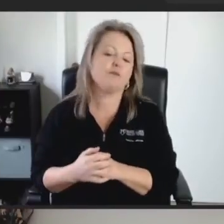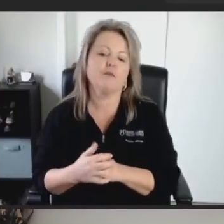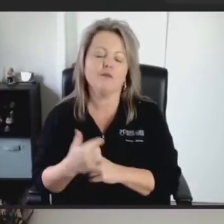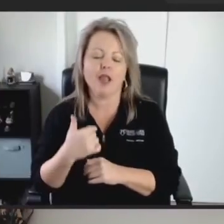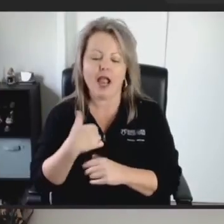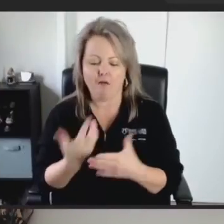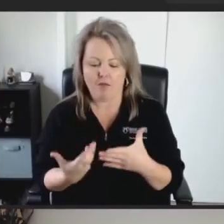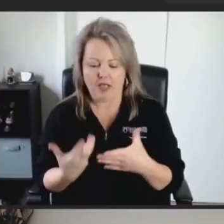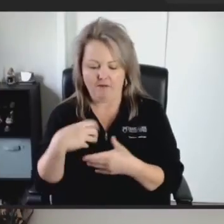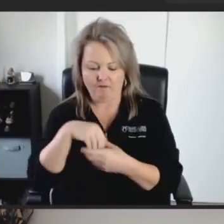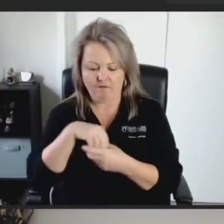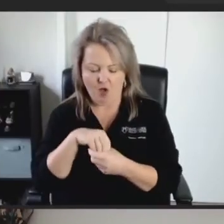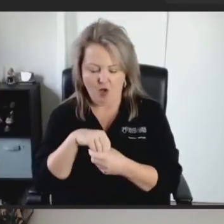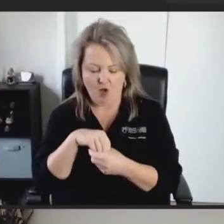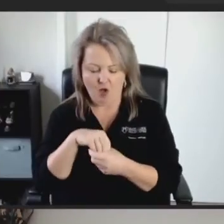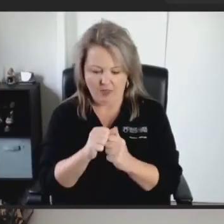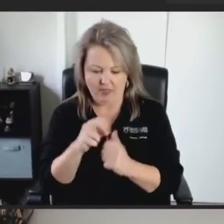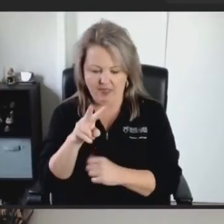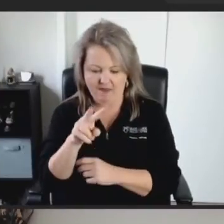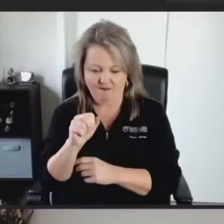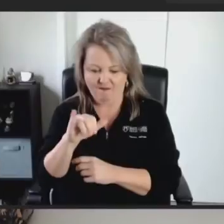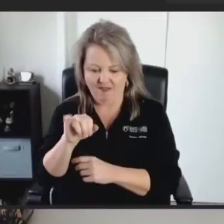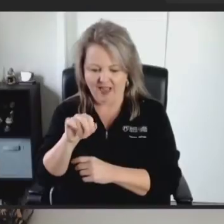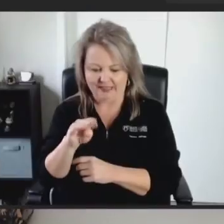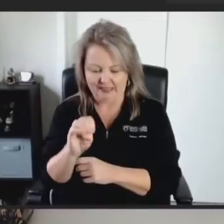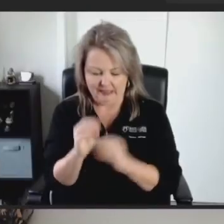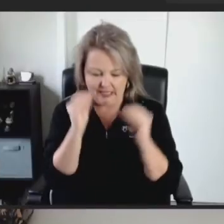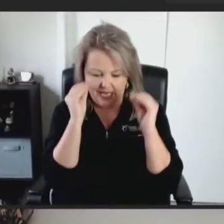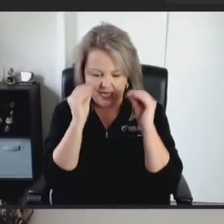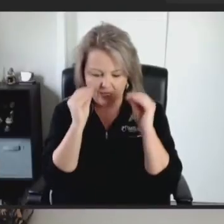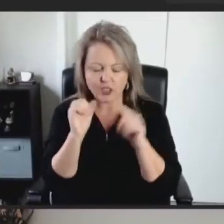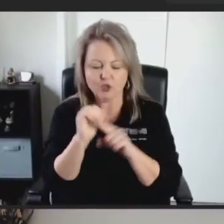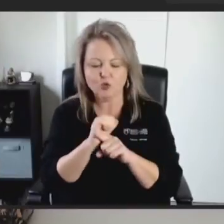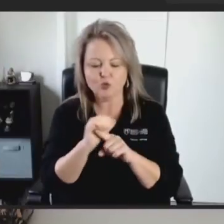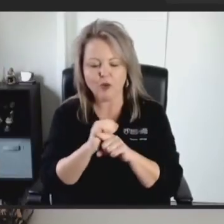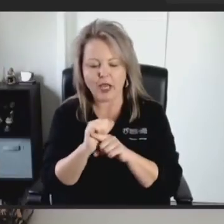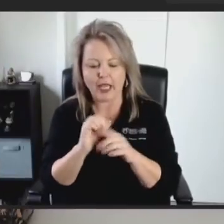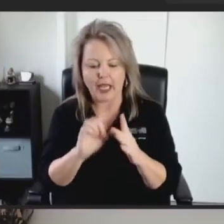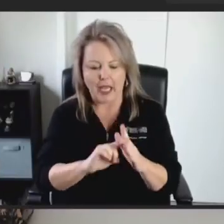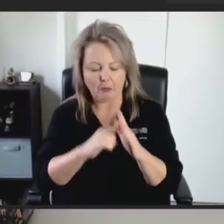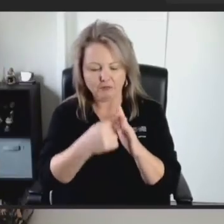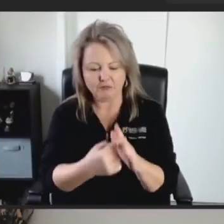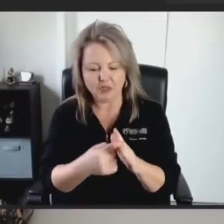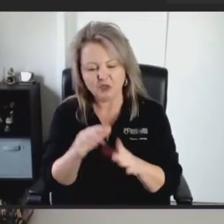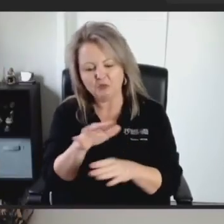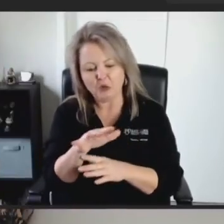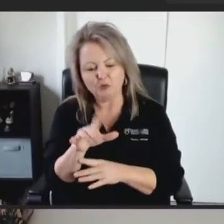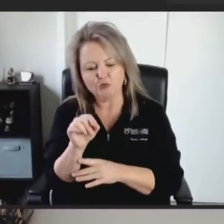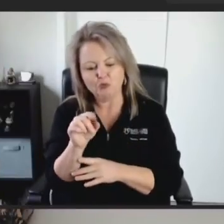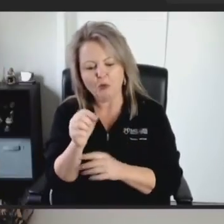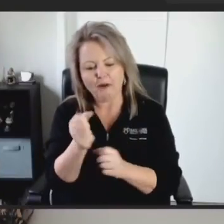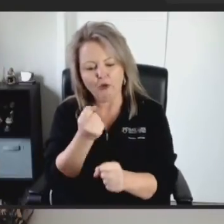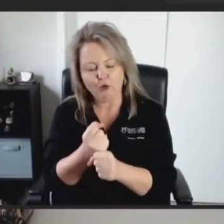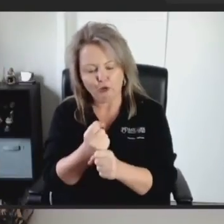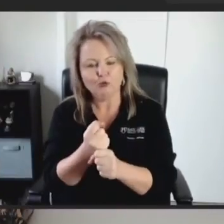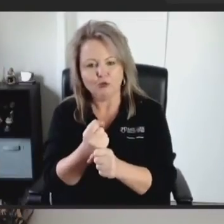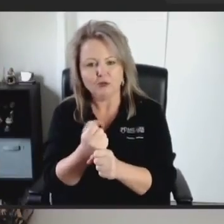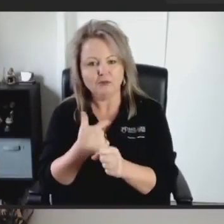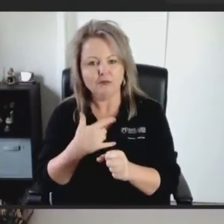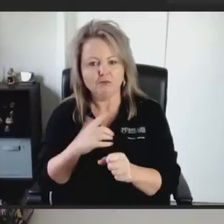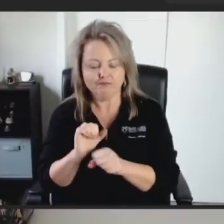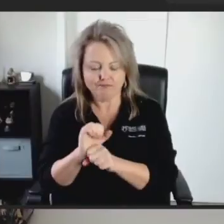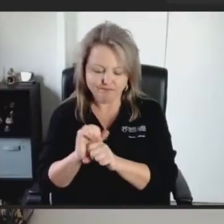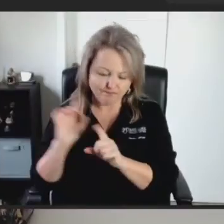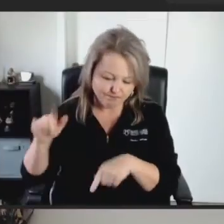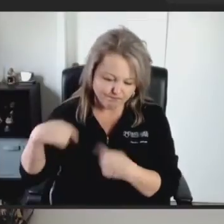with vaccine education, training, implementation for about 20 years. And